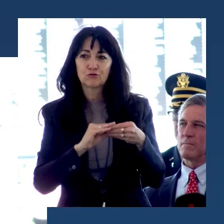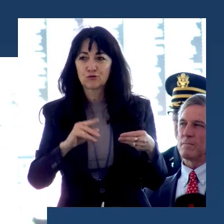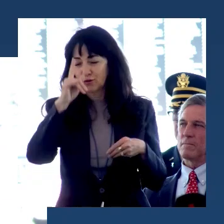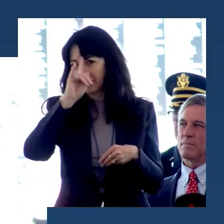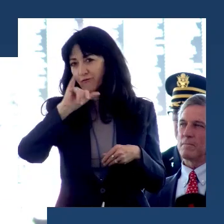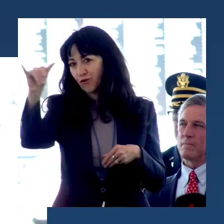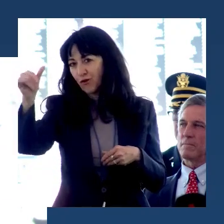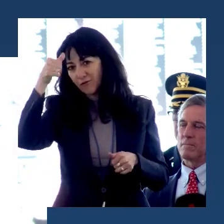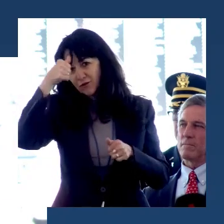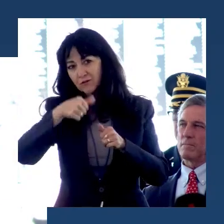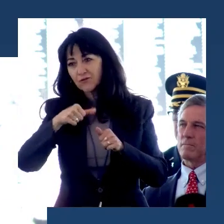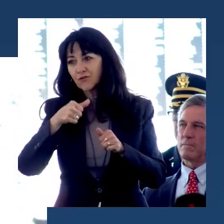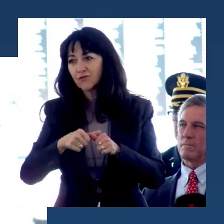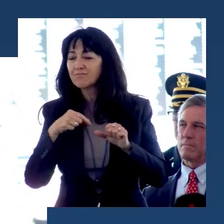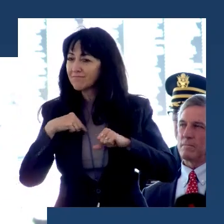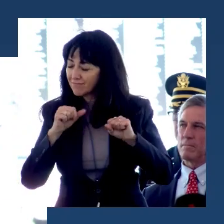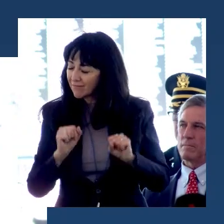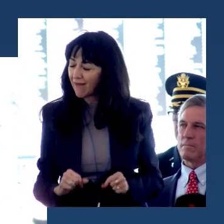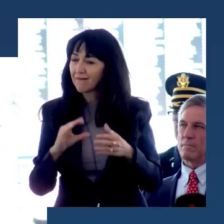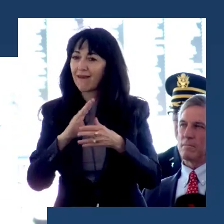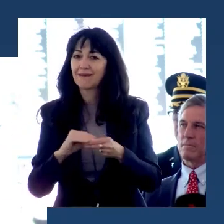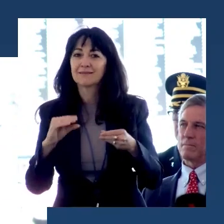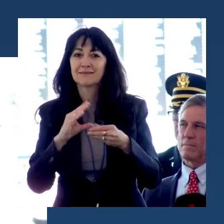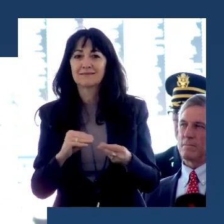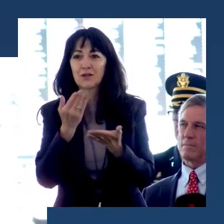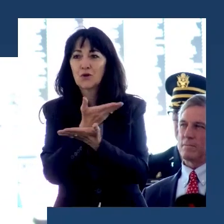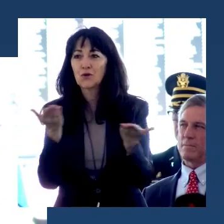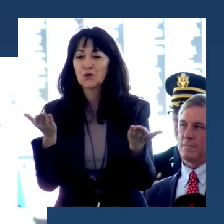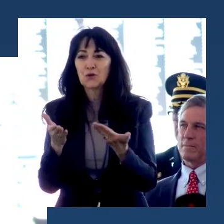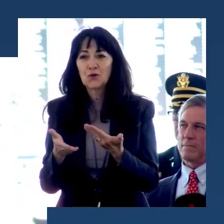like I did about this other Phyllis Wilson